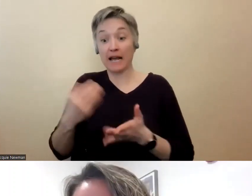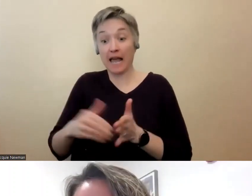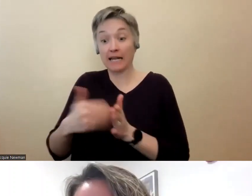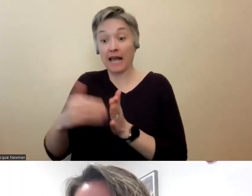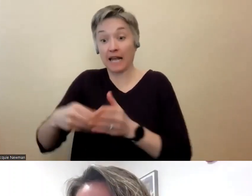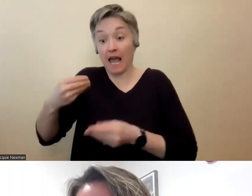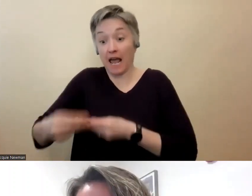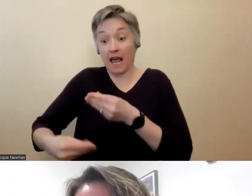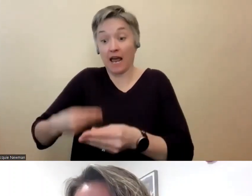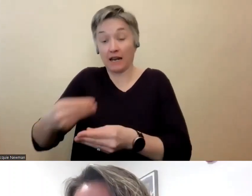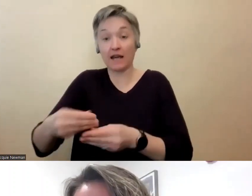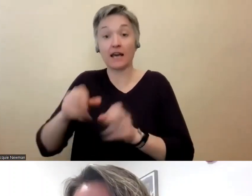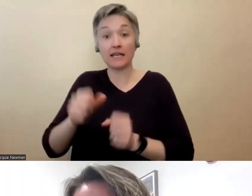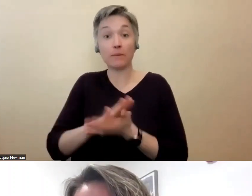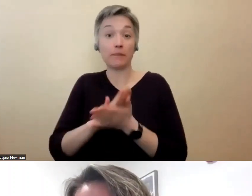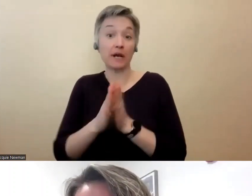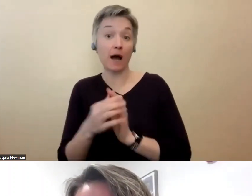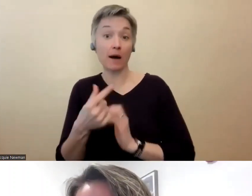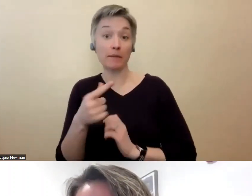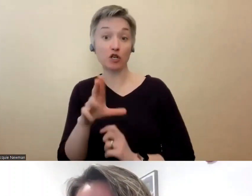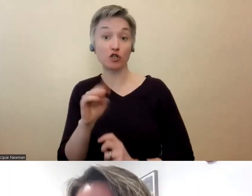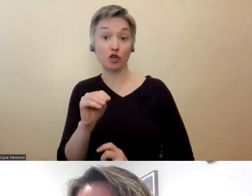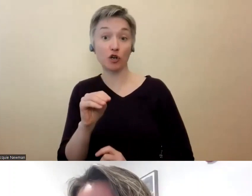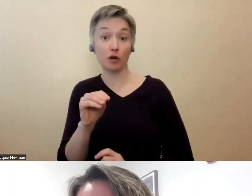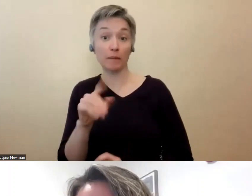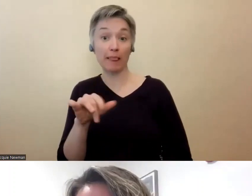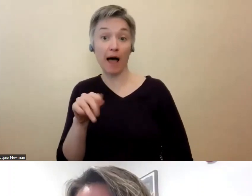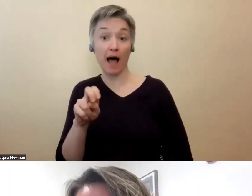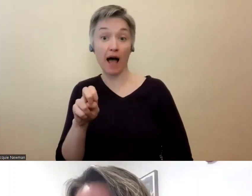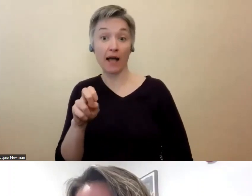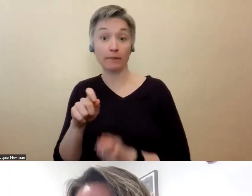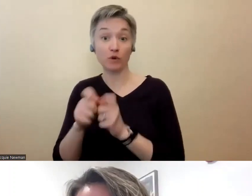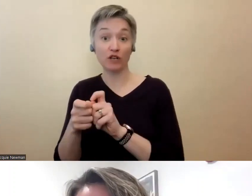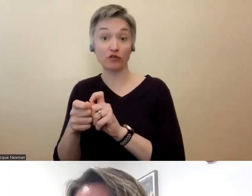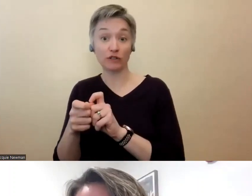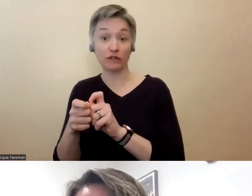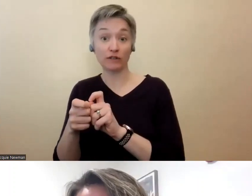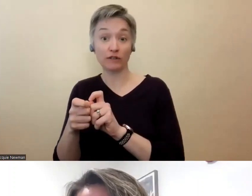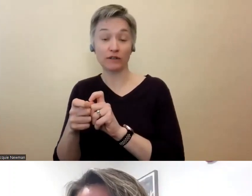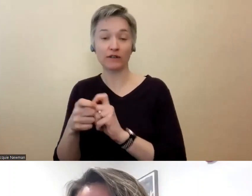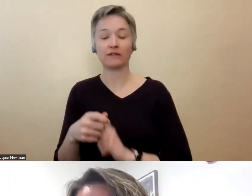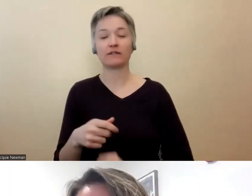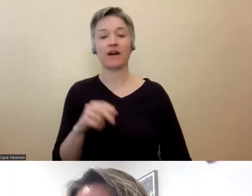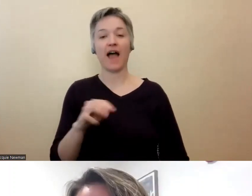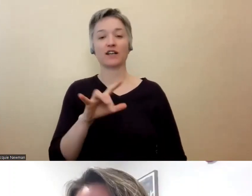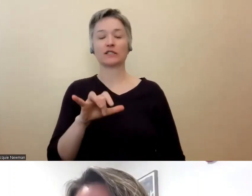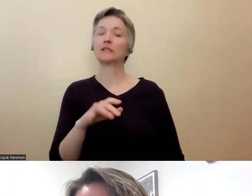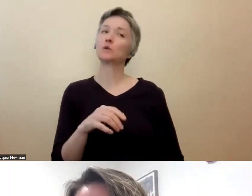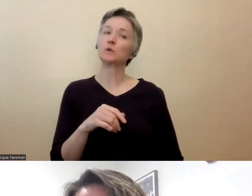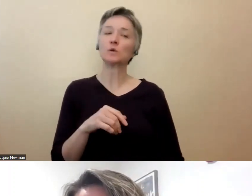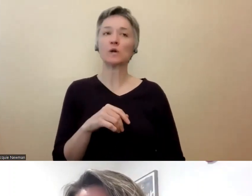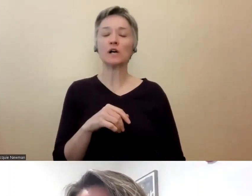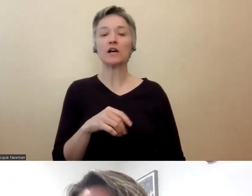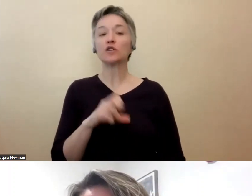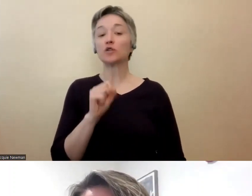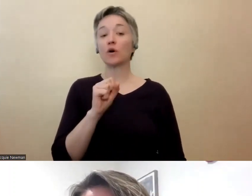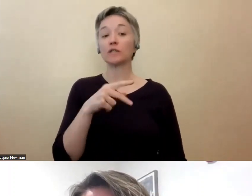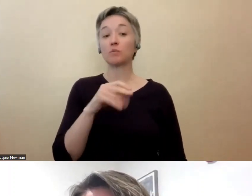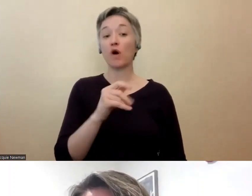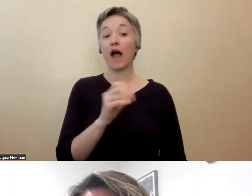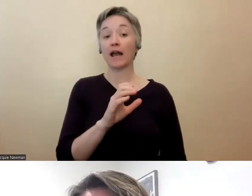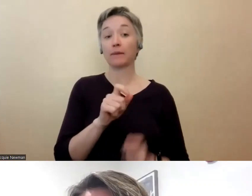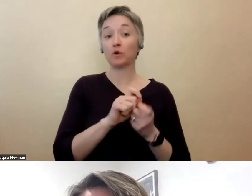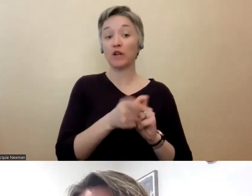mutation subsequently? Okay, so that's tricky. So sporadic mutations are typically theorized during the course